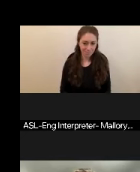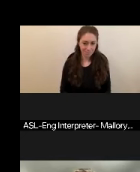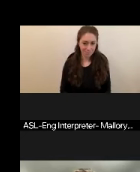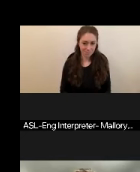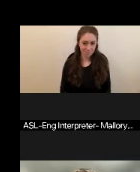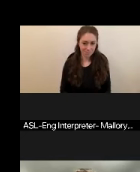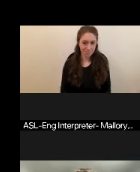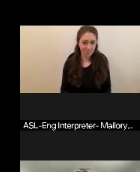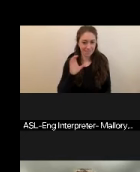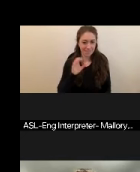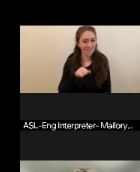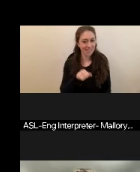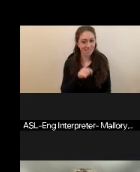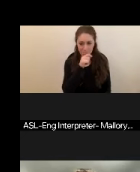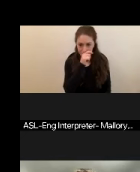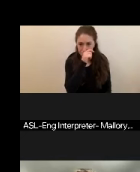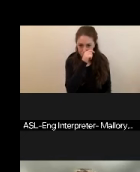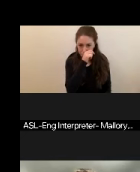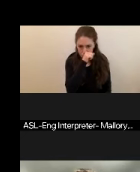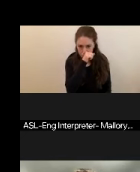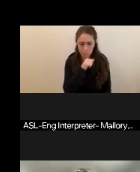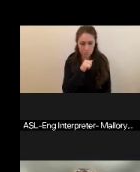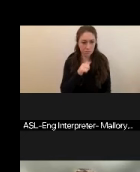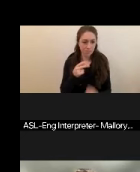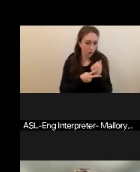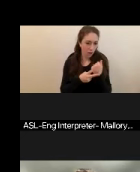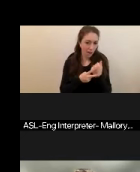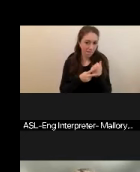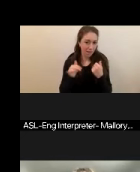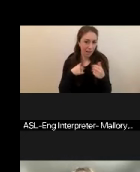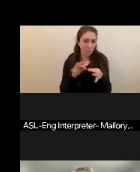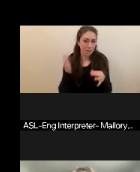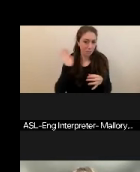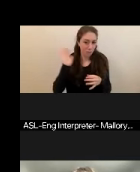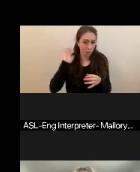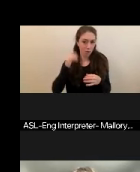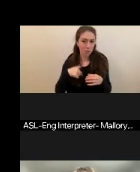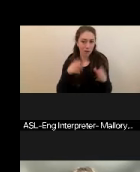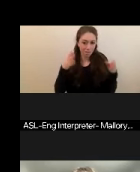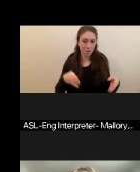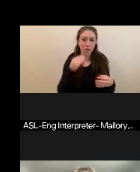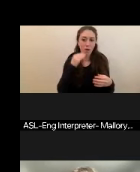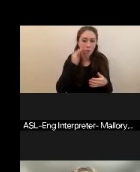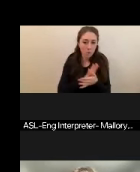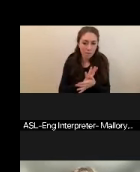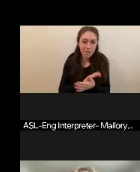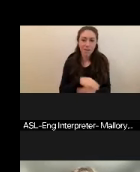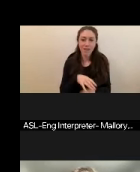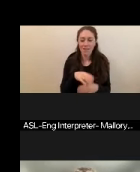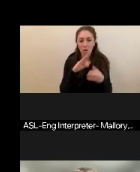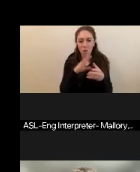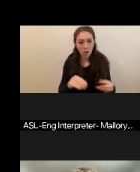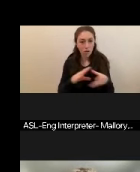So, yeah, you know, as an archive, like I mentioned earlier, we are focusing on the home movies and oral histories of our